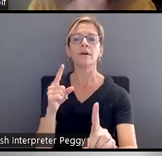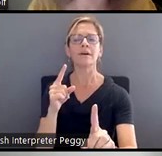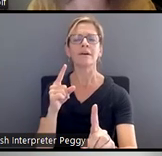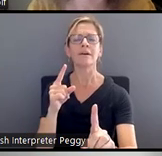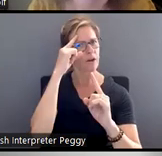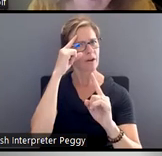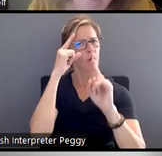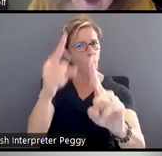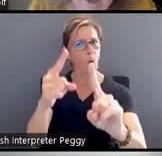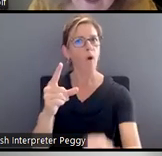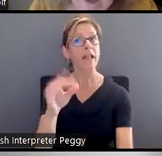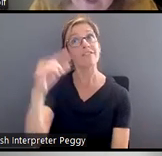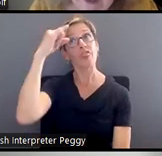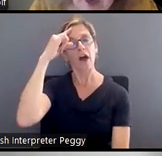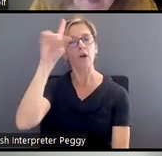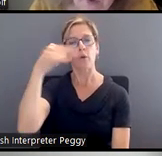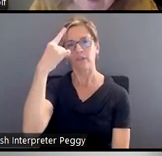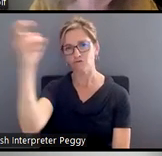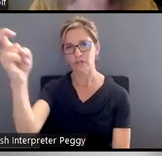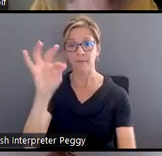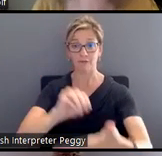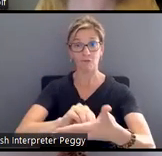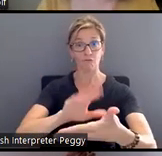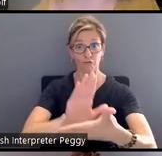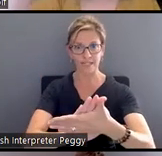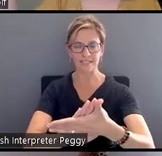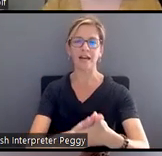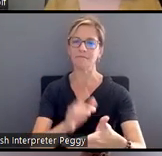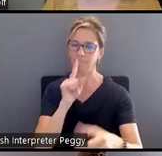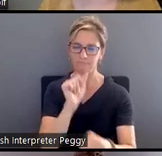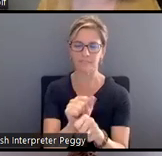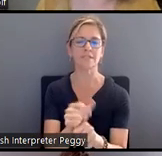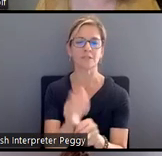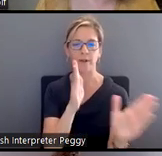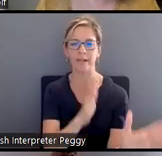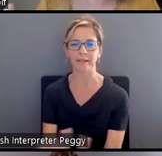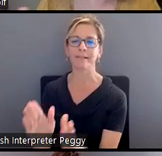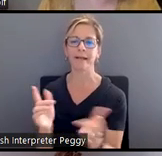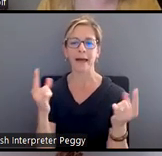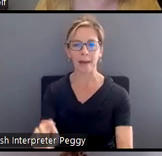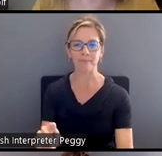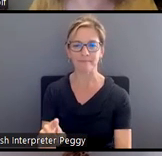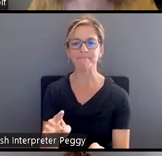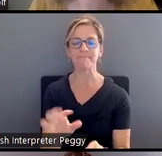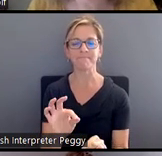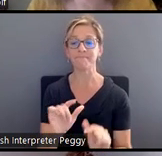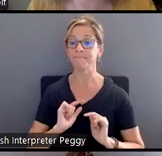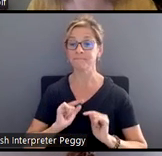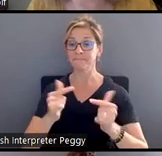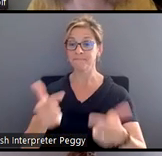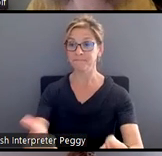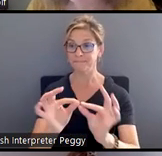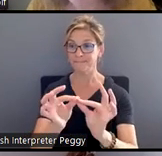and plan for them and move backwards. So it's really important to have that big picture plan for the year and then to divide it up. There's something